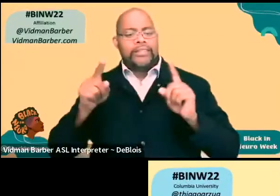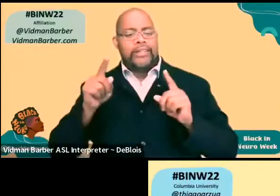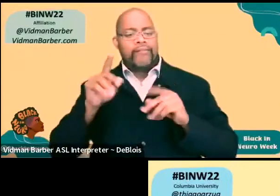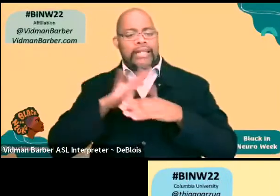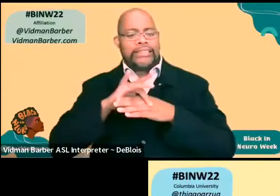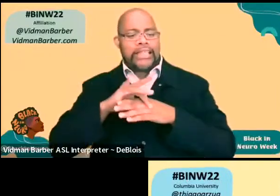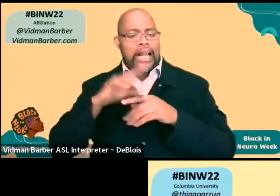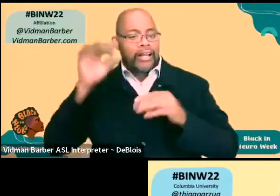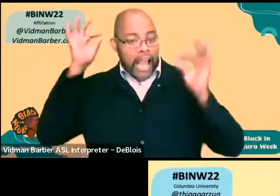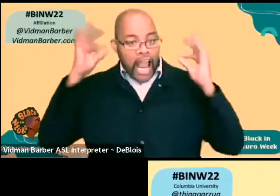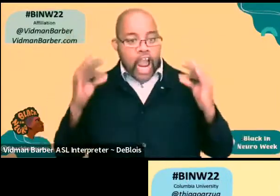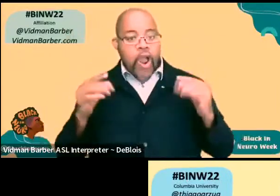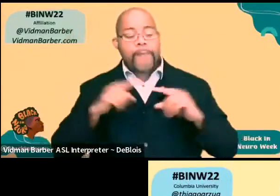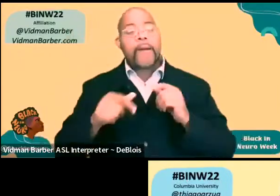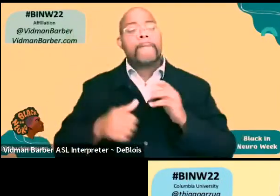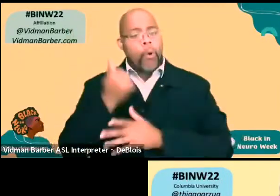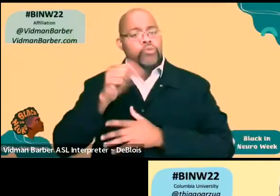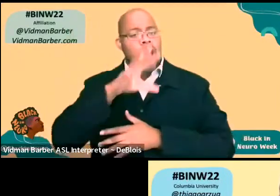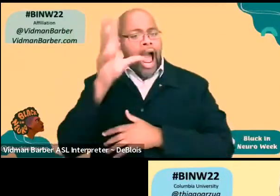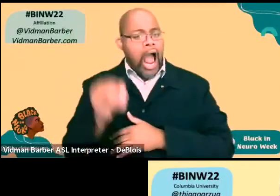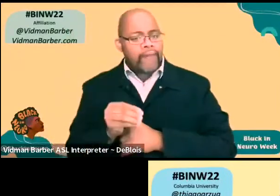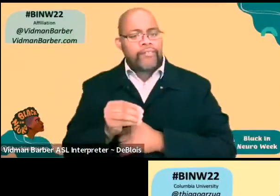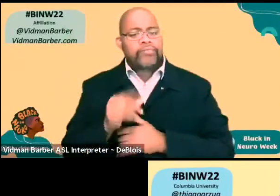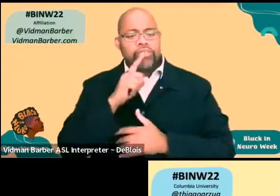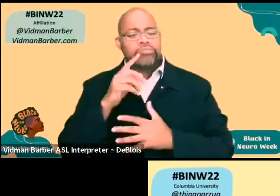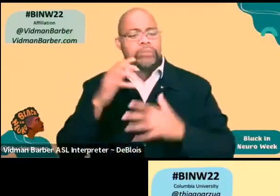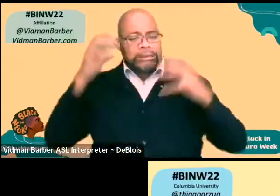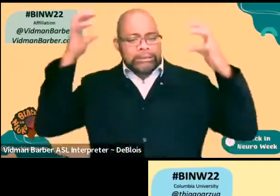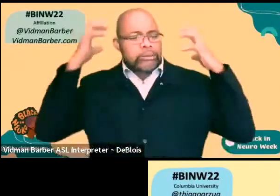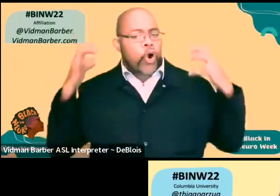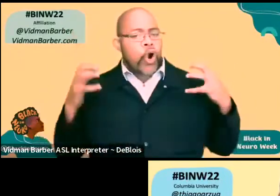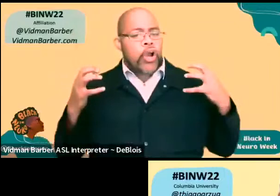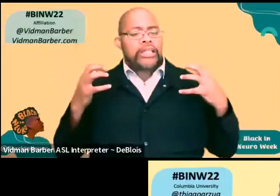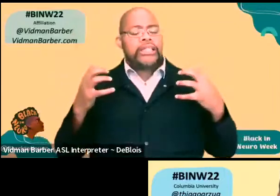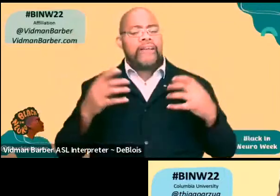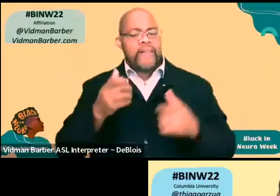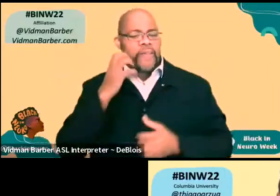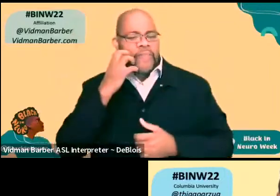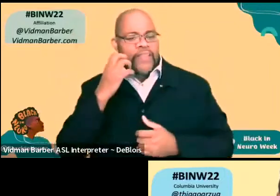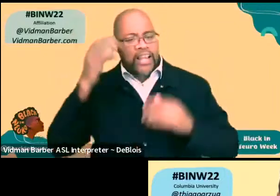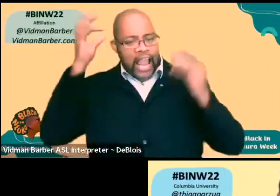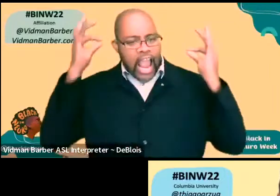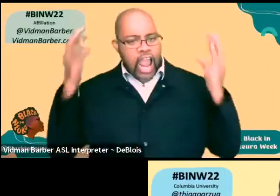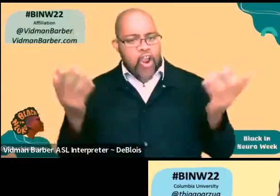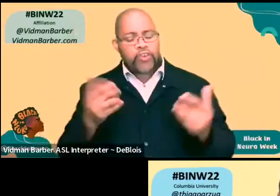But for the most part, it's African, very coarse, curly, dense hair. And so,